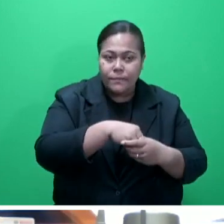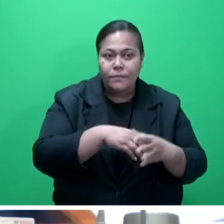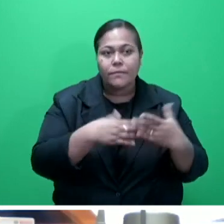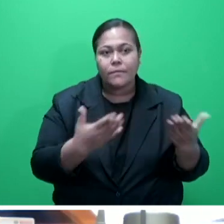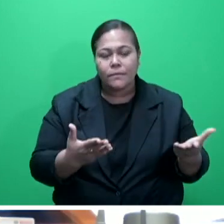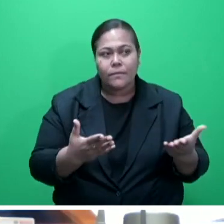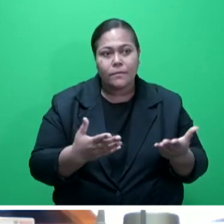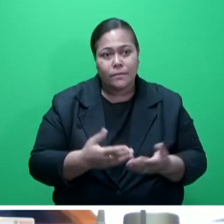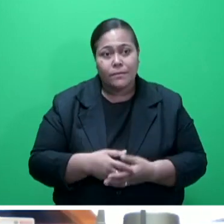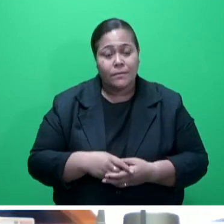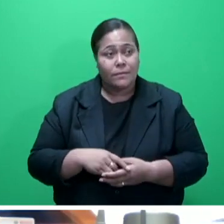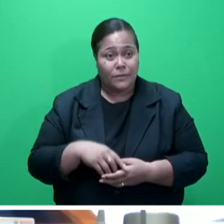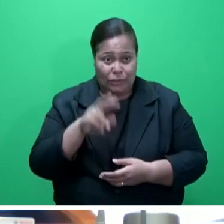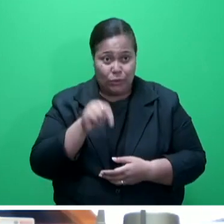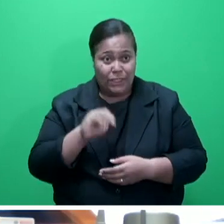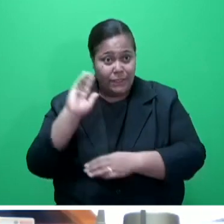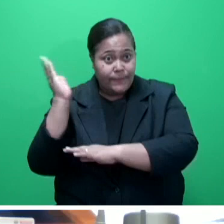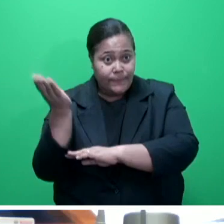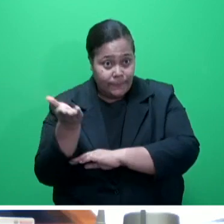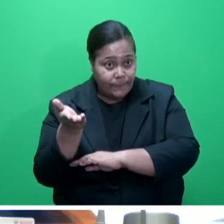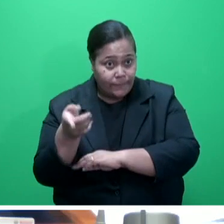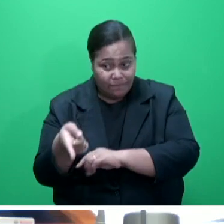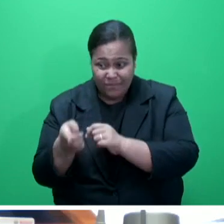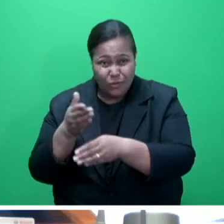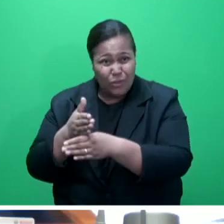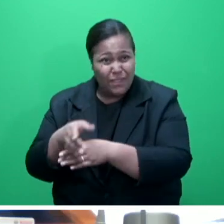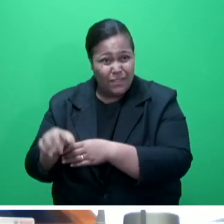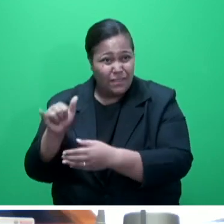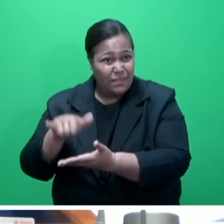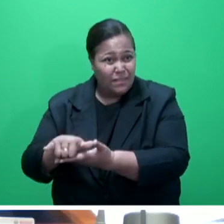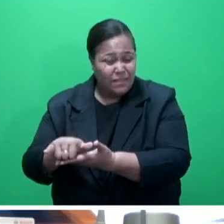cabin crew be required to be trained in some sort of health